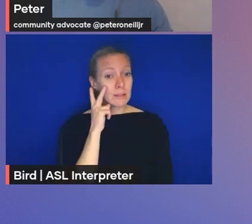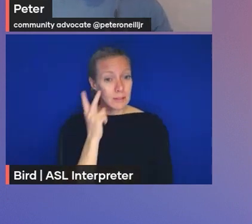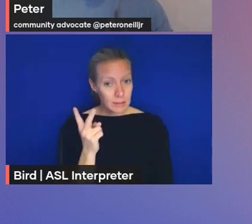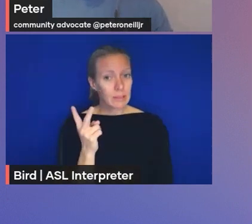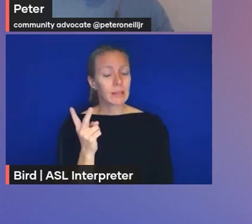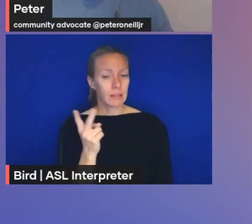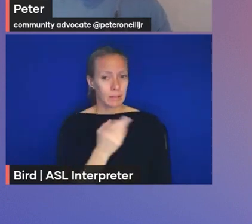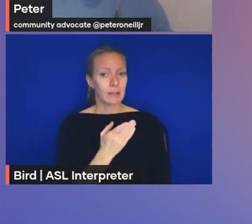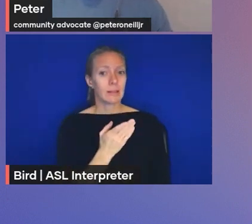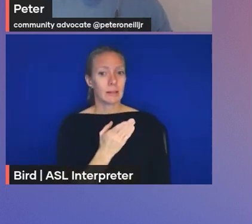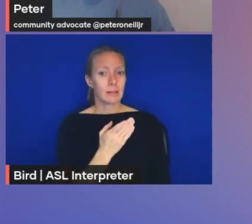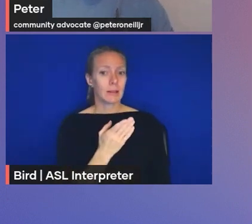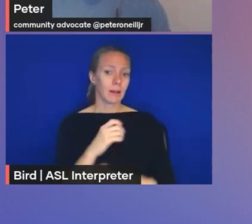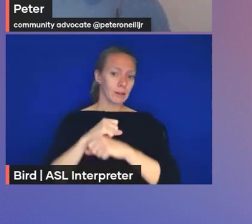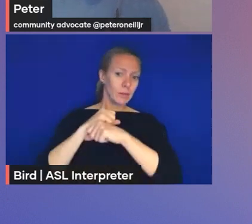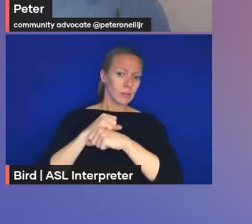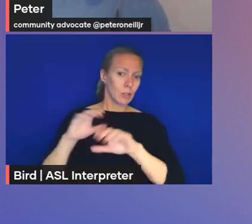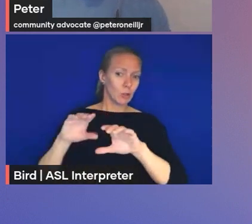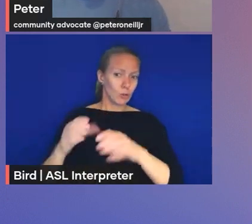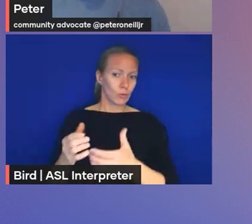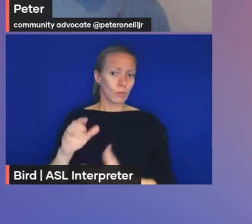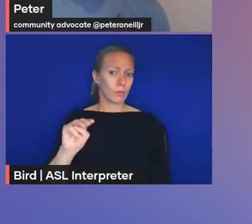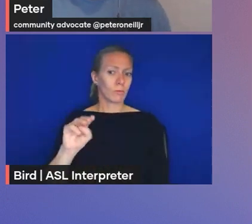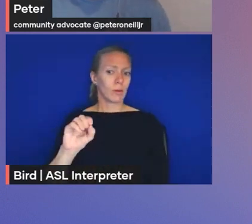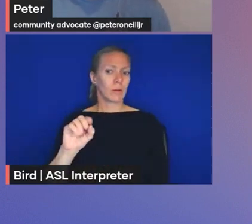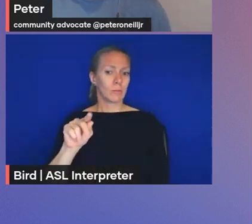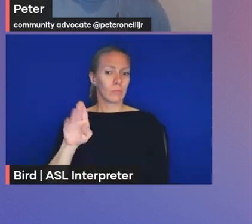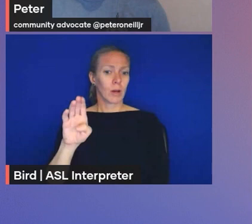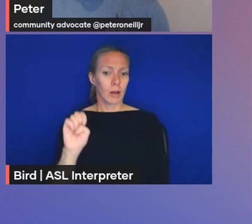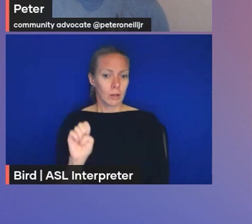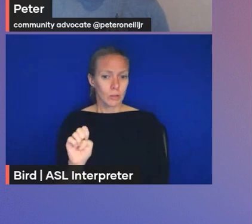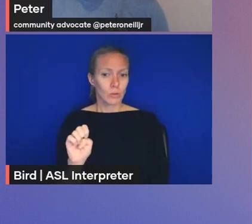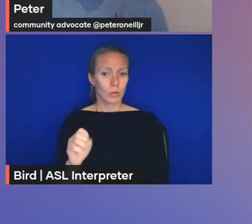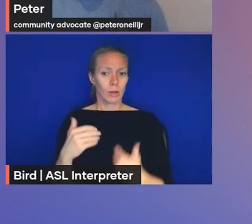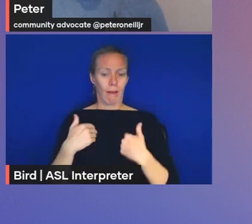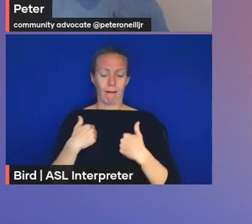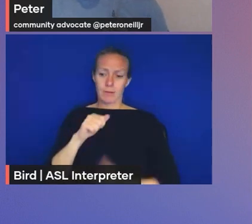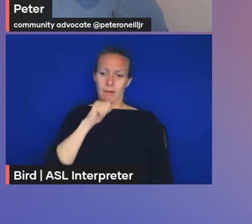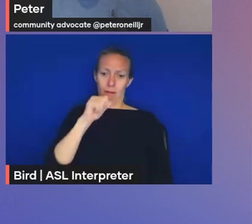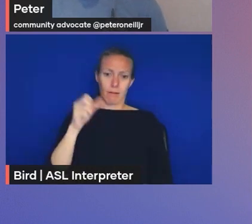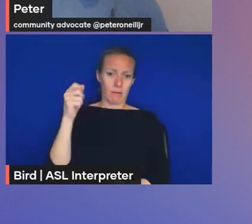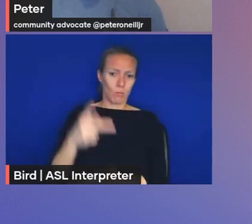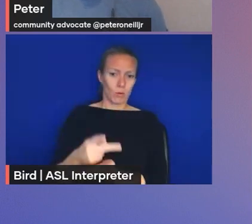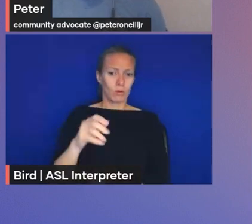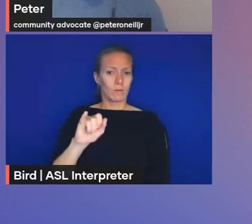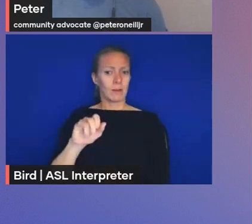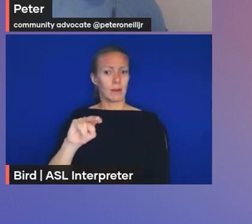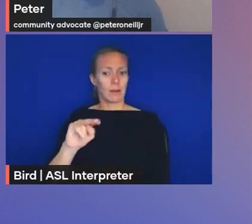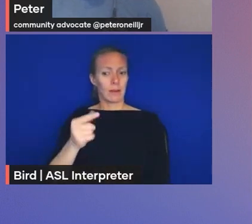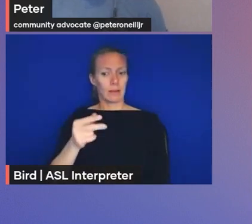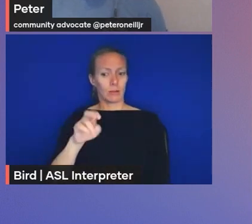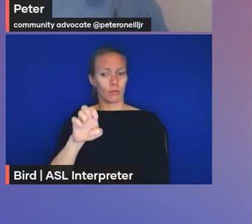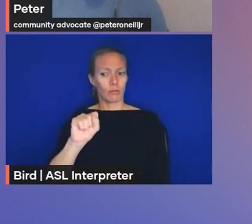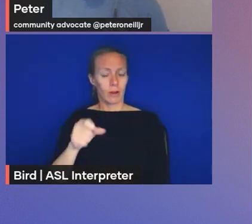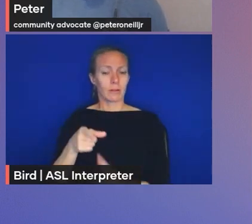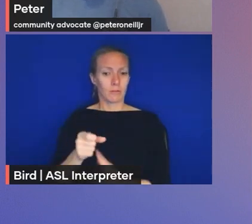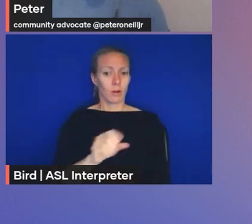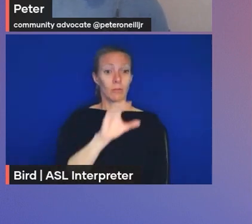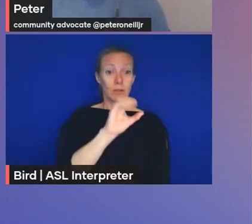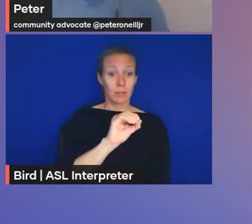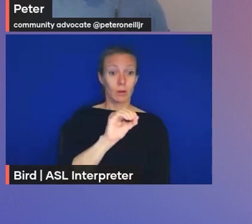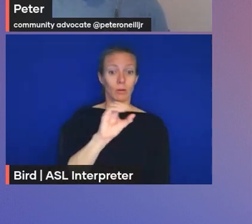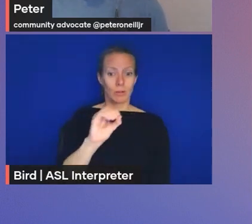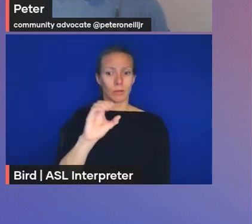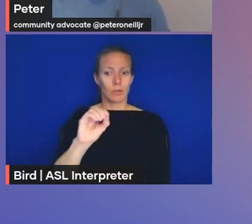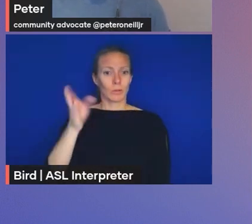that this security group module, security group bastion, has an unapproved ingress from that 0000/0.